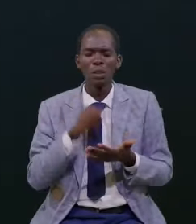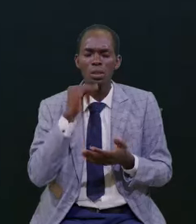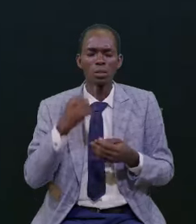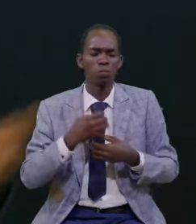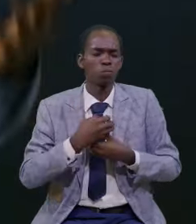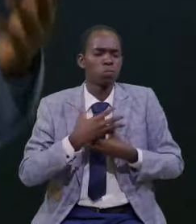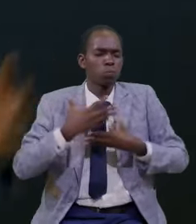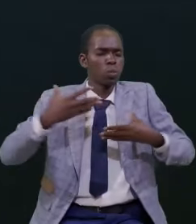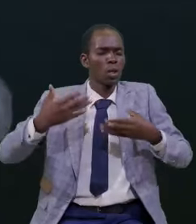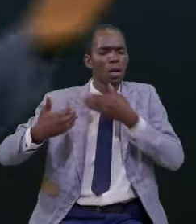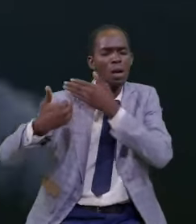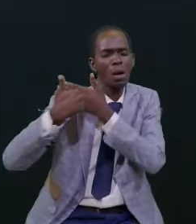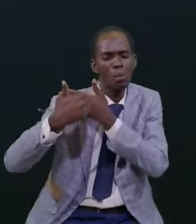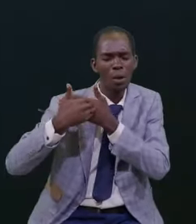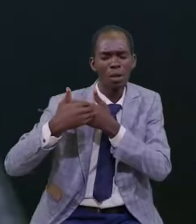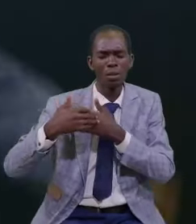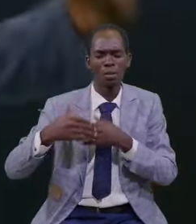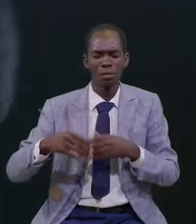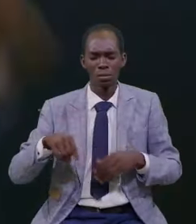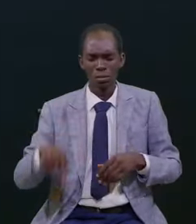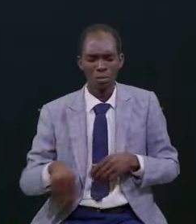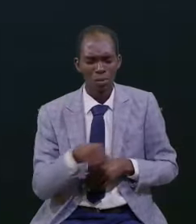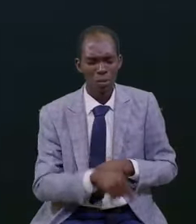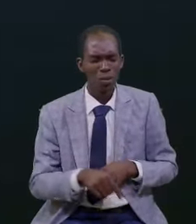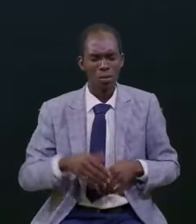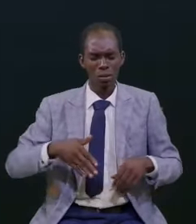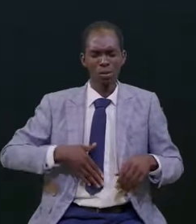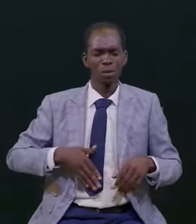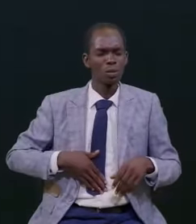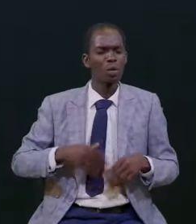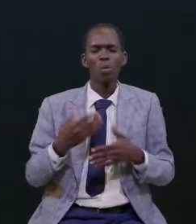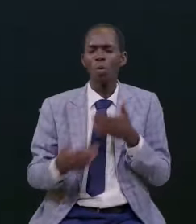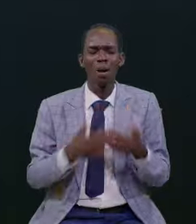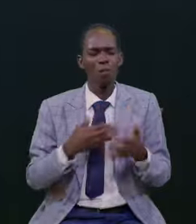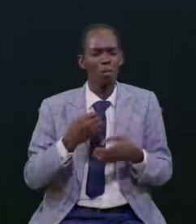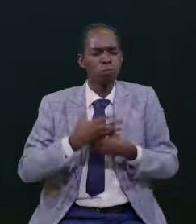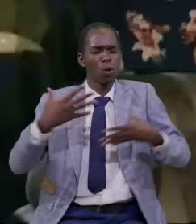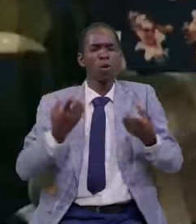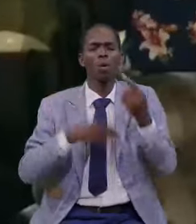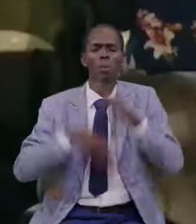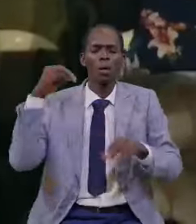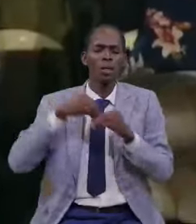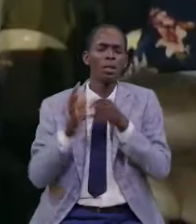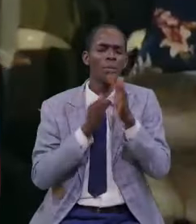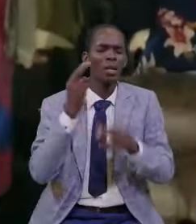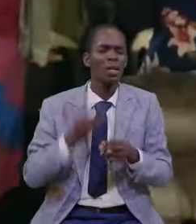hunchback, fibroid, tumor, whatever, come out in Jesus' name.